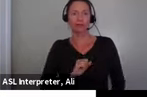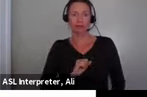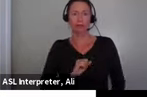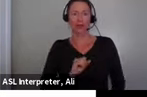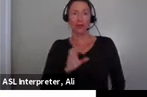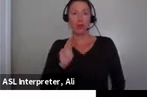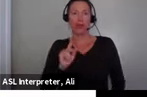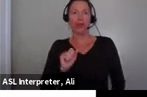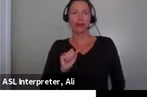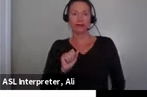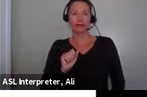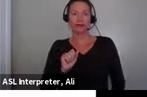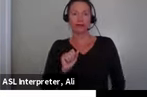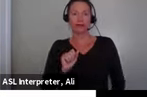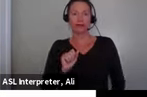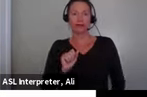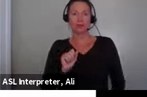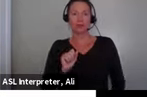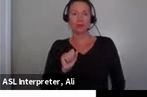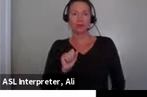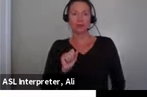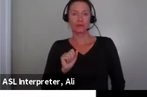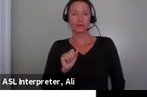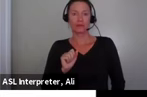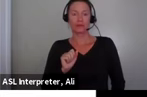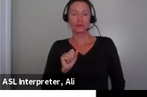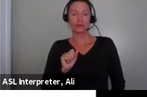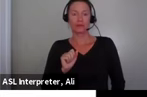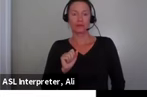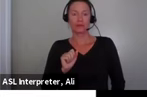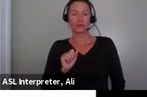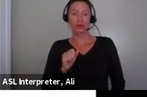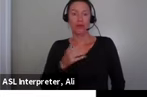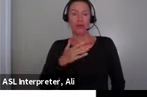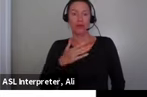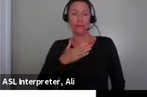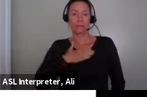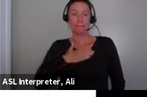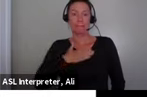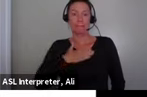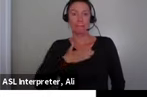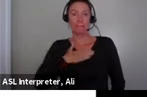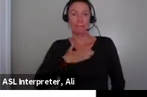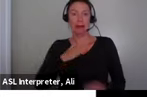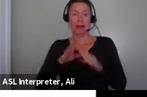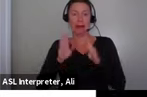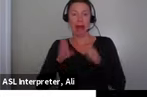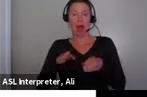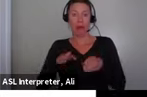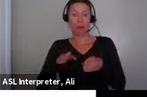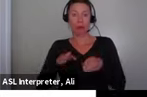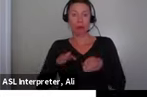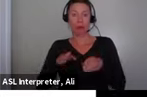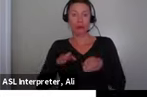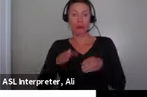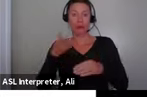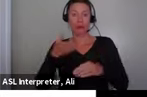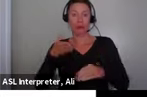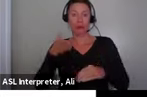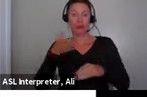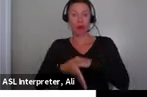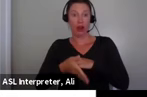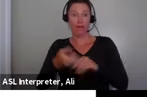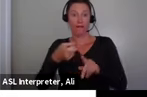Okay, I see it here. And my home is right across